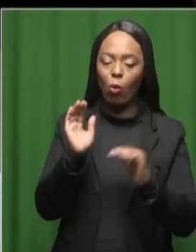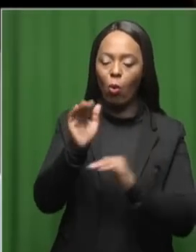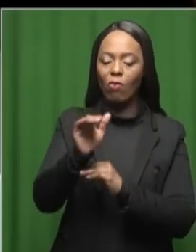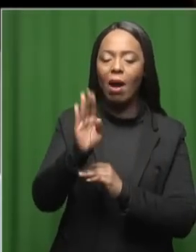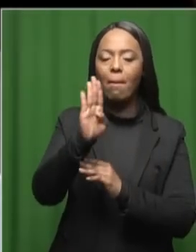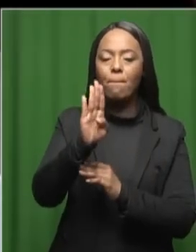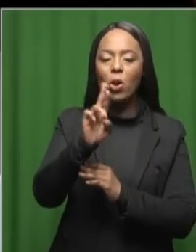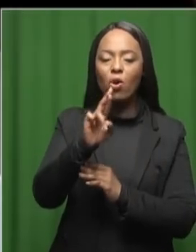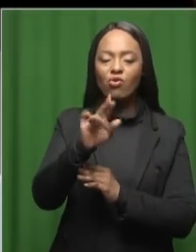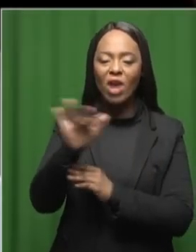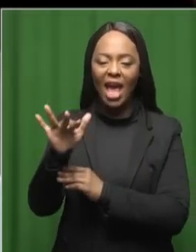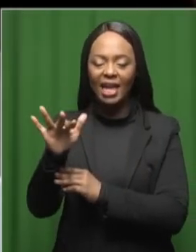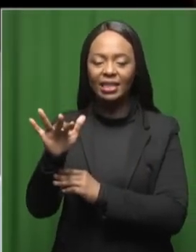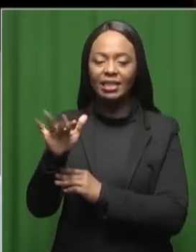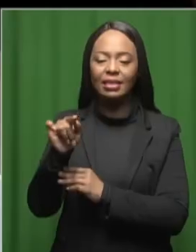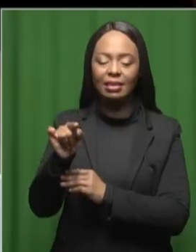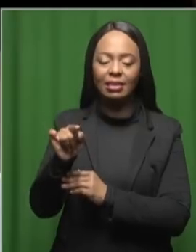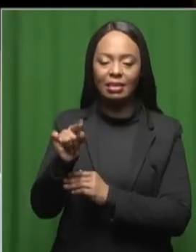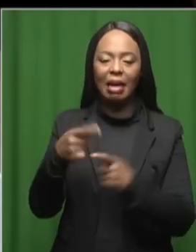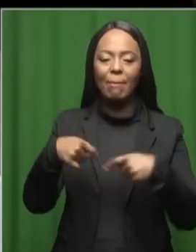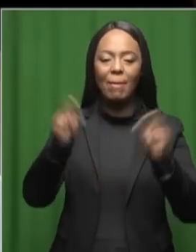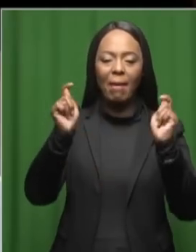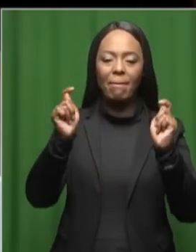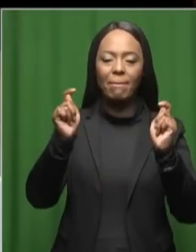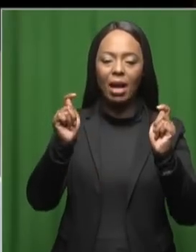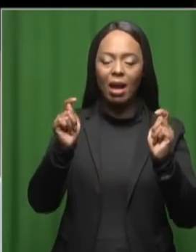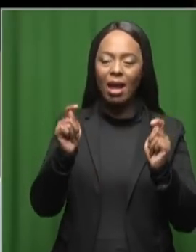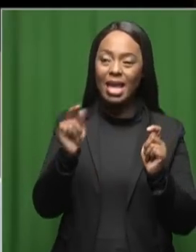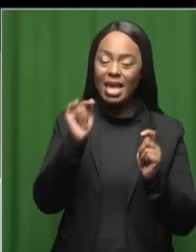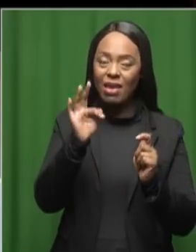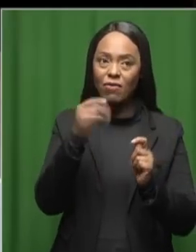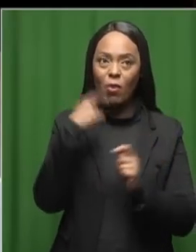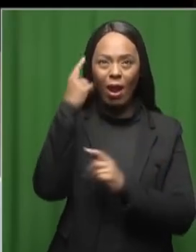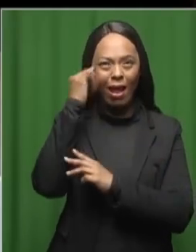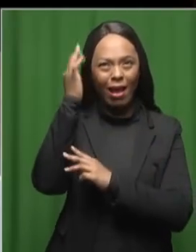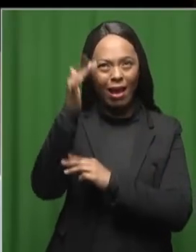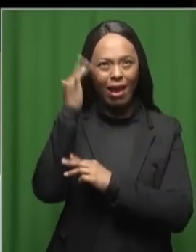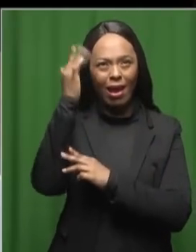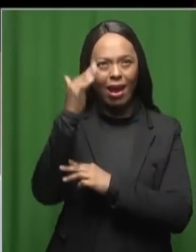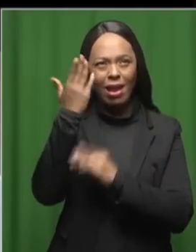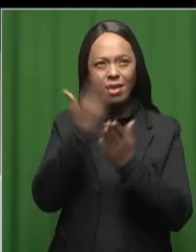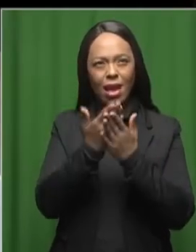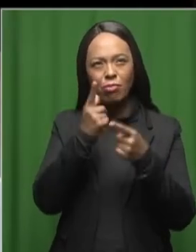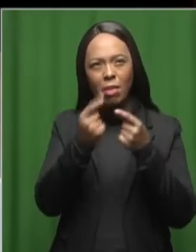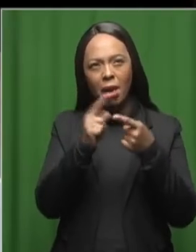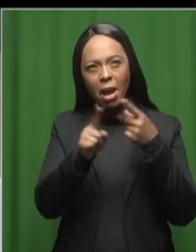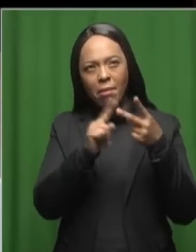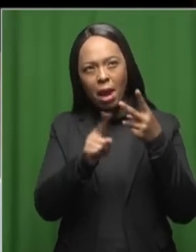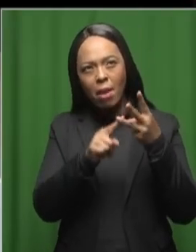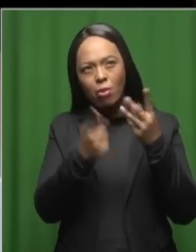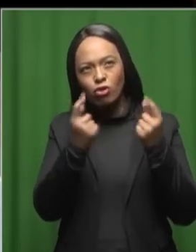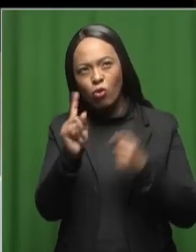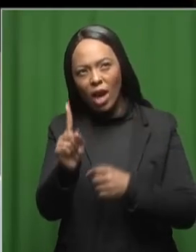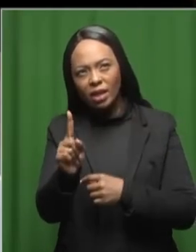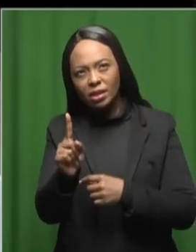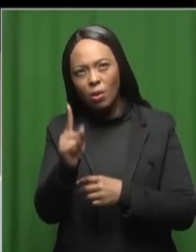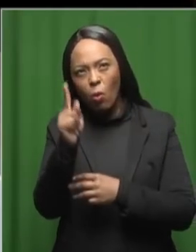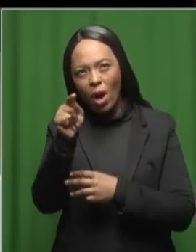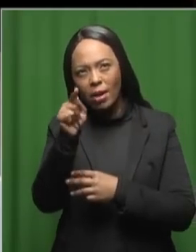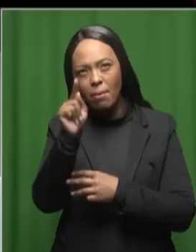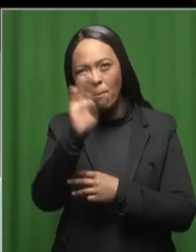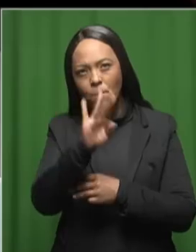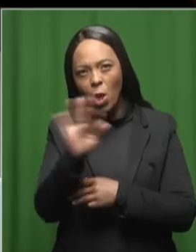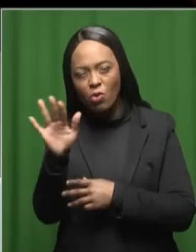know, one can only think about what can be achieved with that R1 billion. I mean, particularly in a portfolio like yours, where